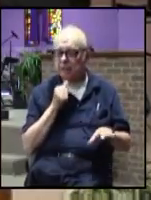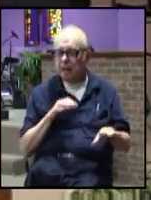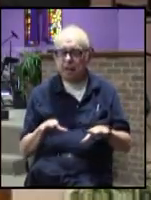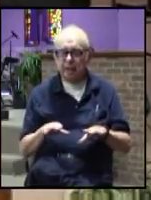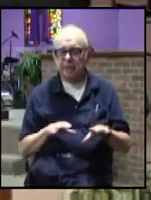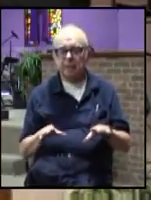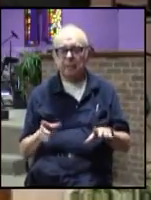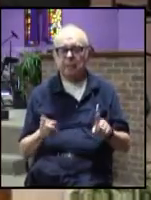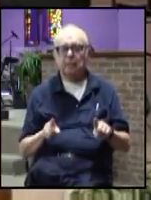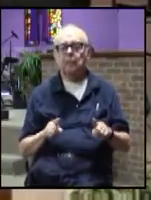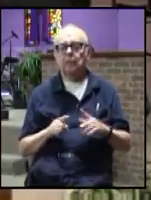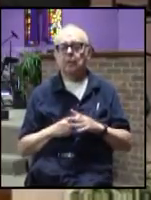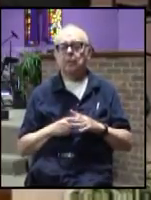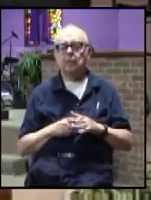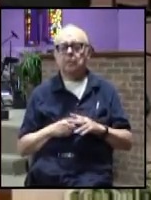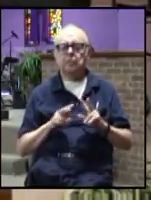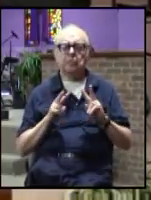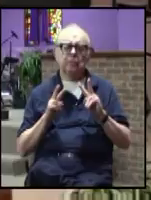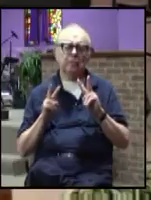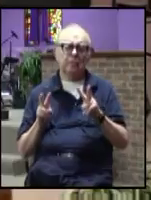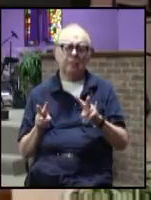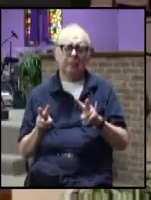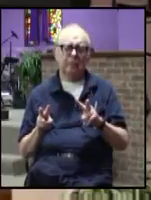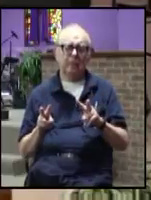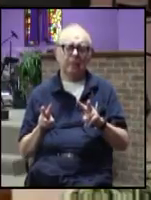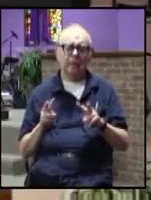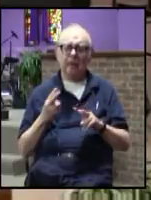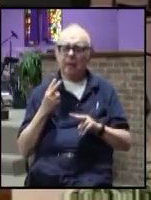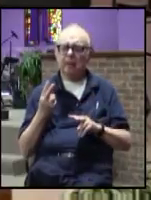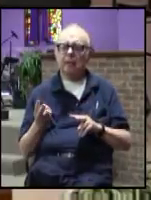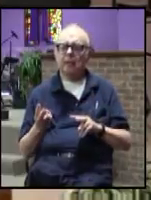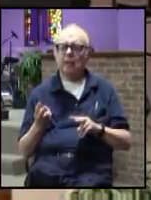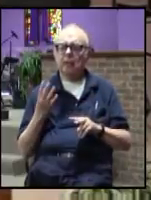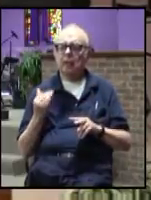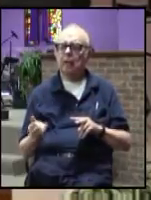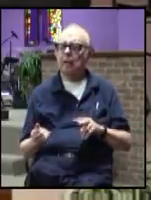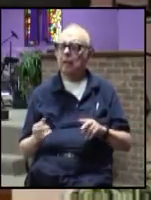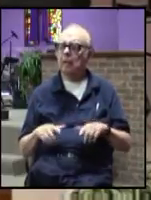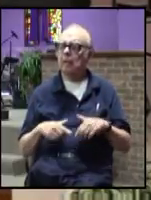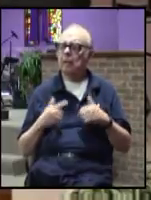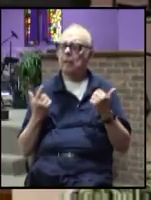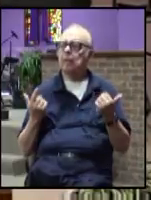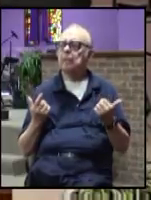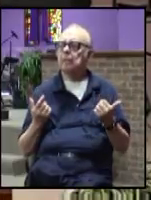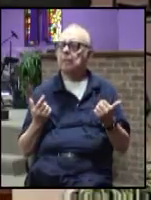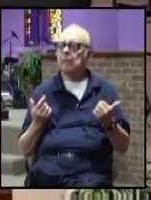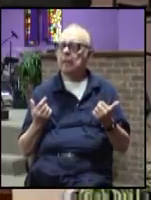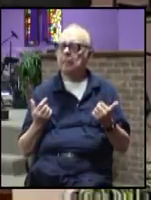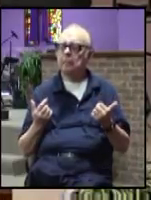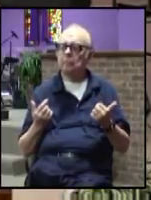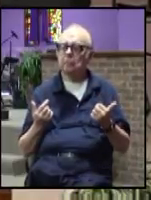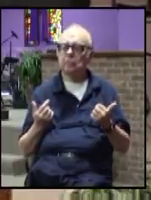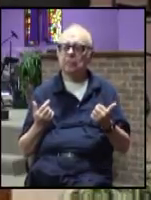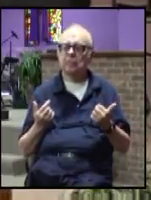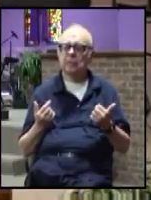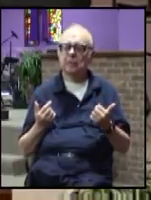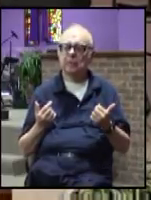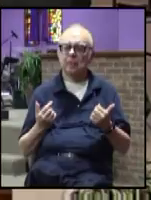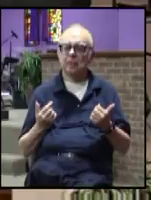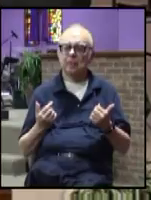Inactivity. When you begin to look and see, because in life,